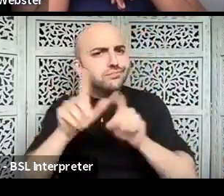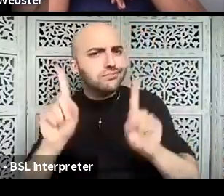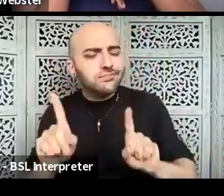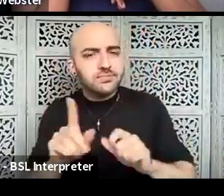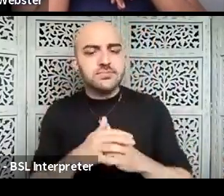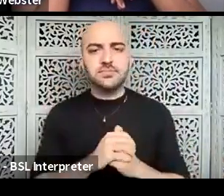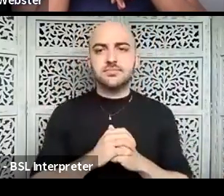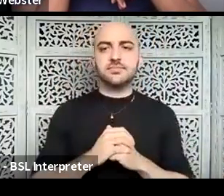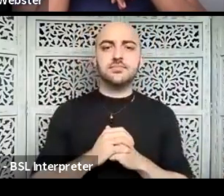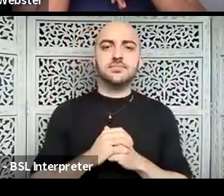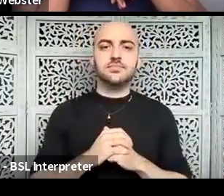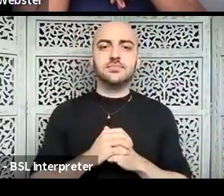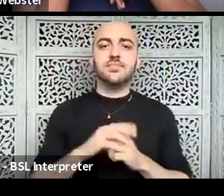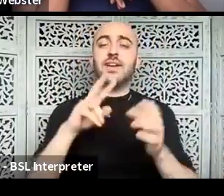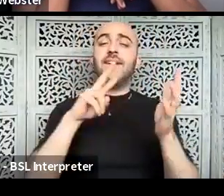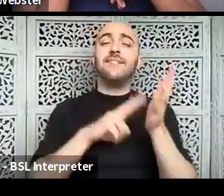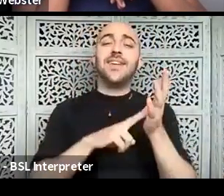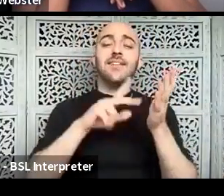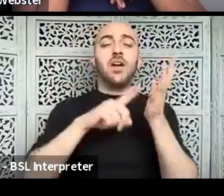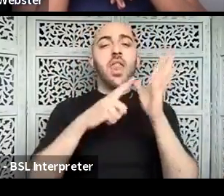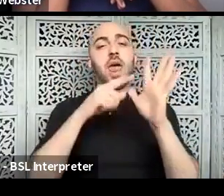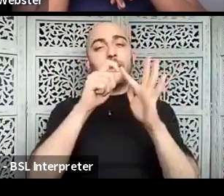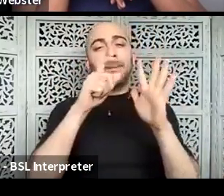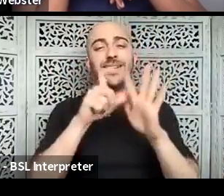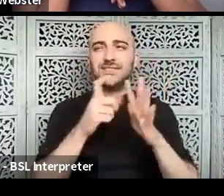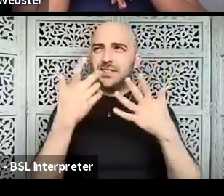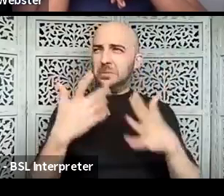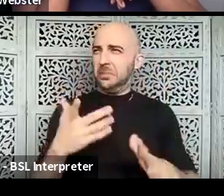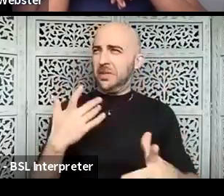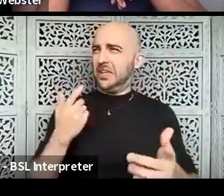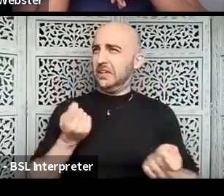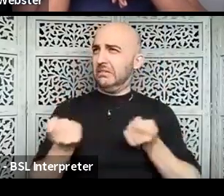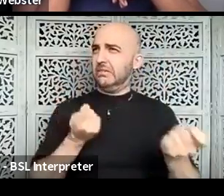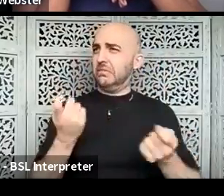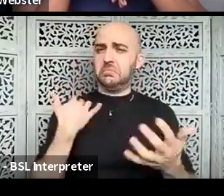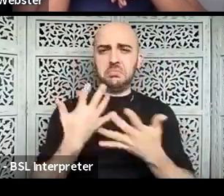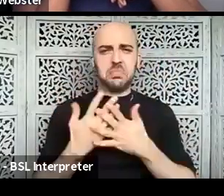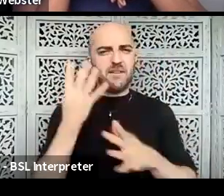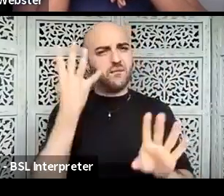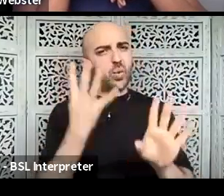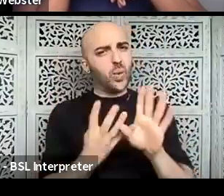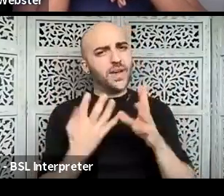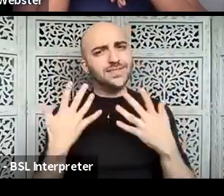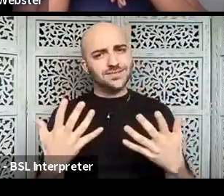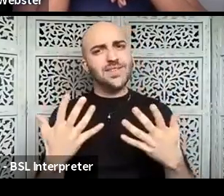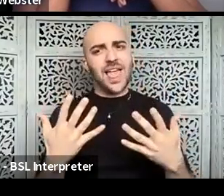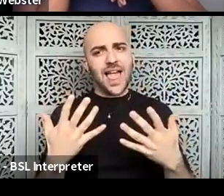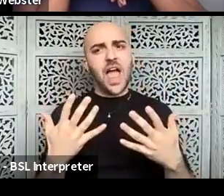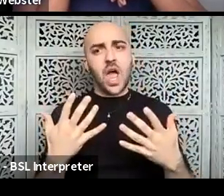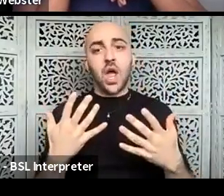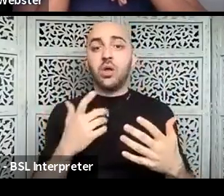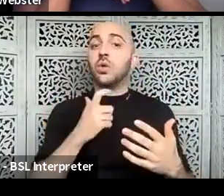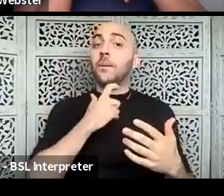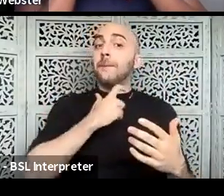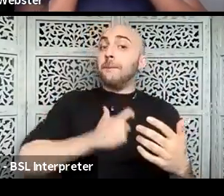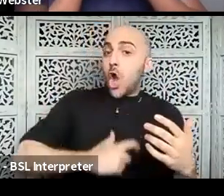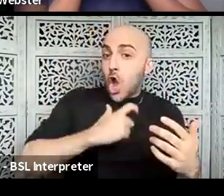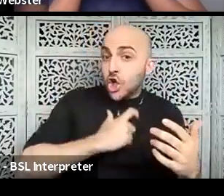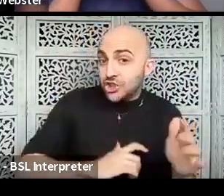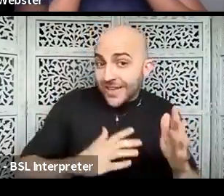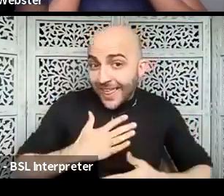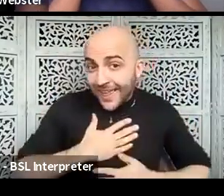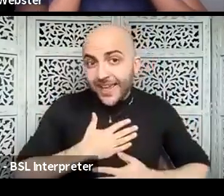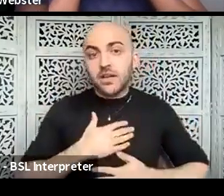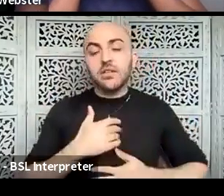Viva la PD's been going for about 4 or so years now. But yeah, well, personally, I had